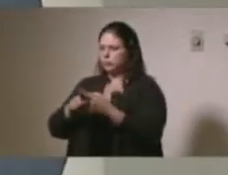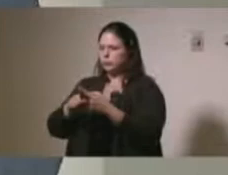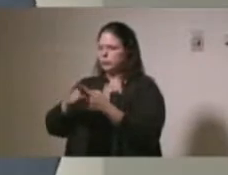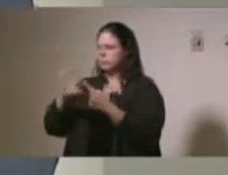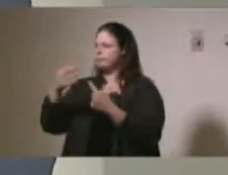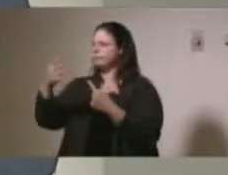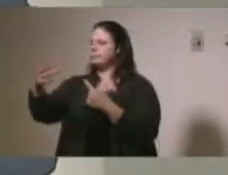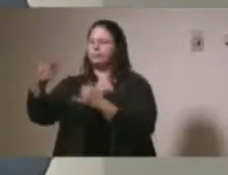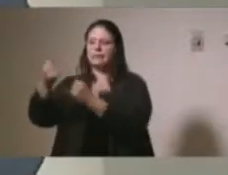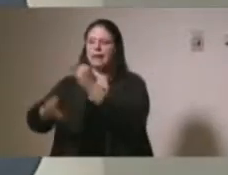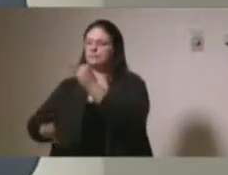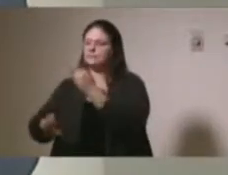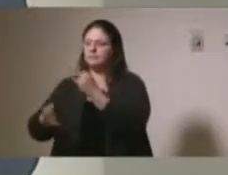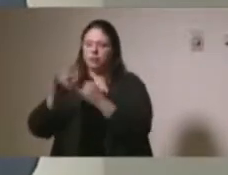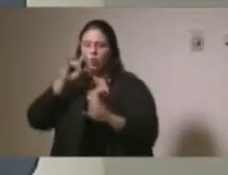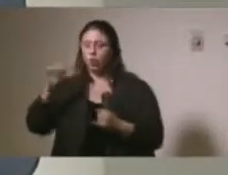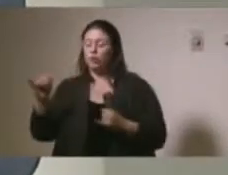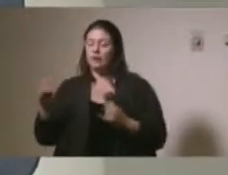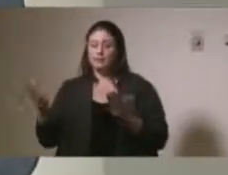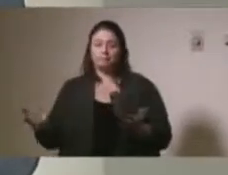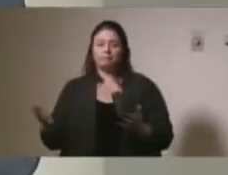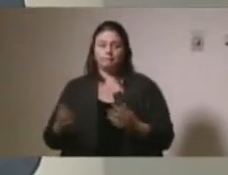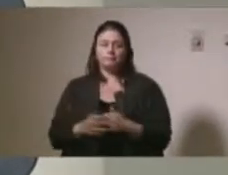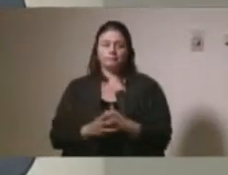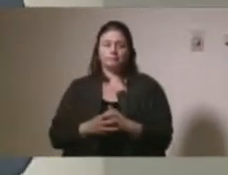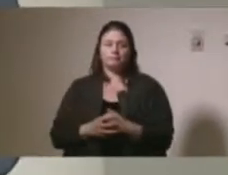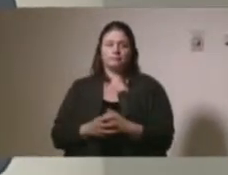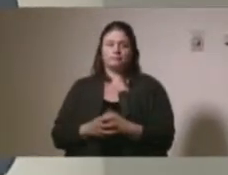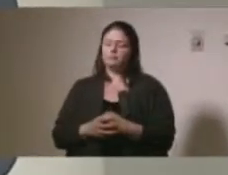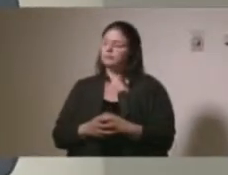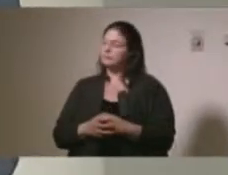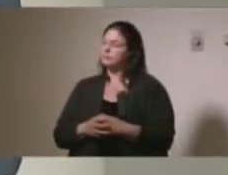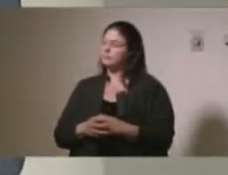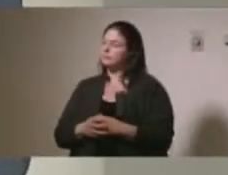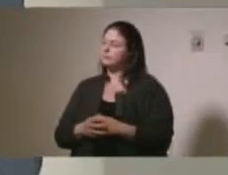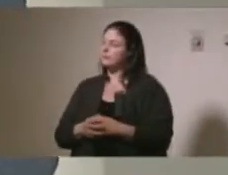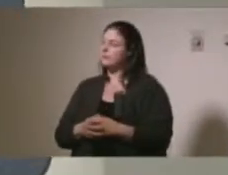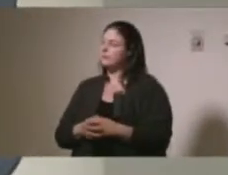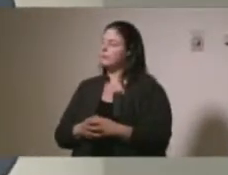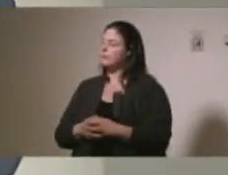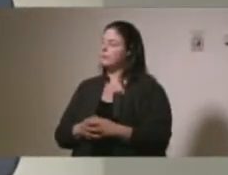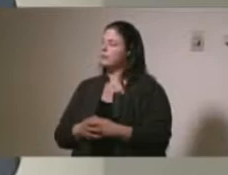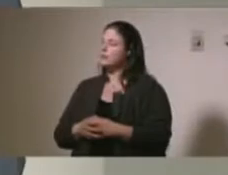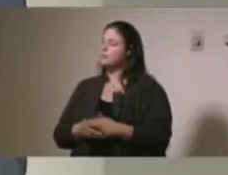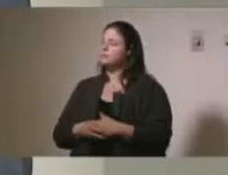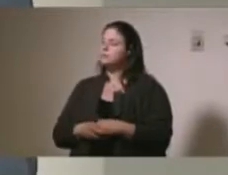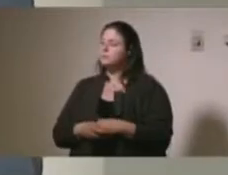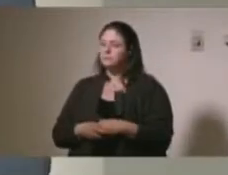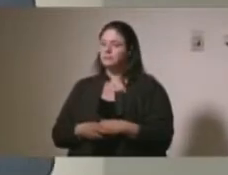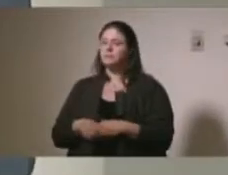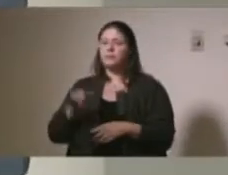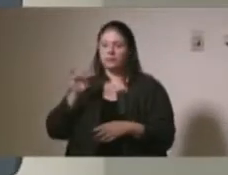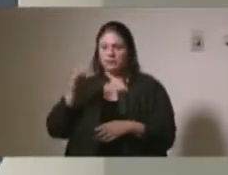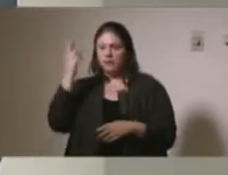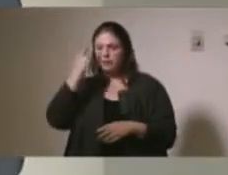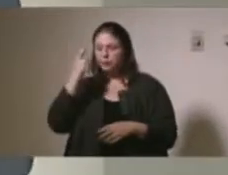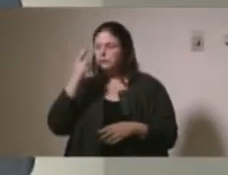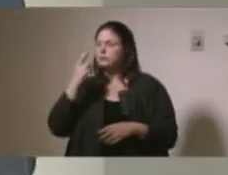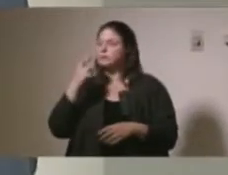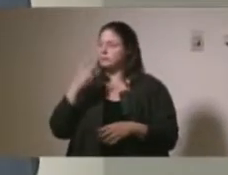when we look at the situation we're in. And that is why our NEB